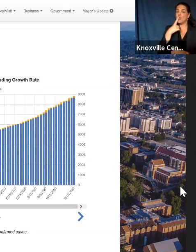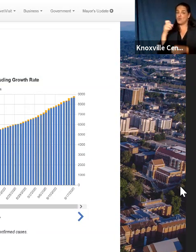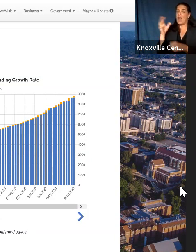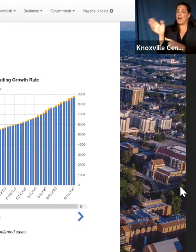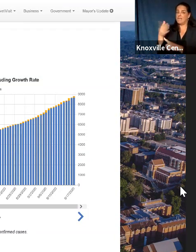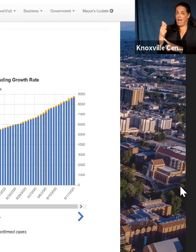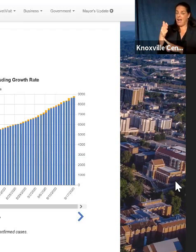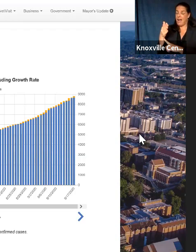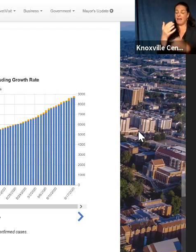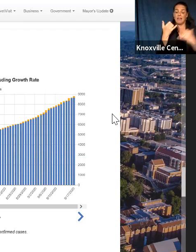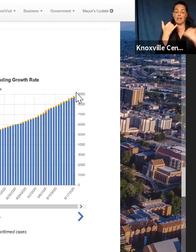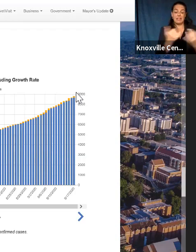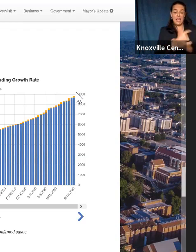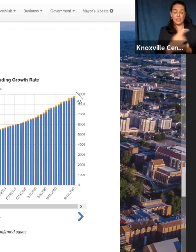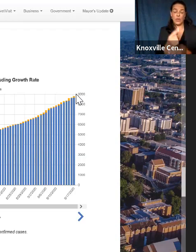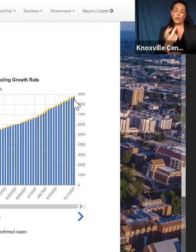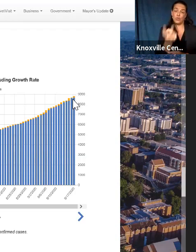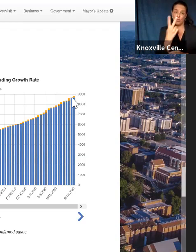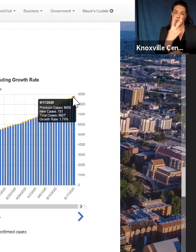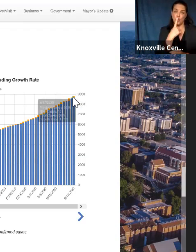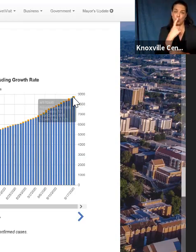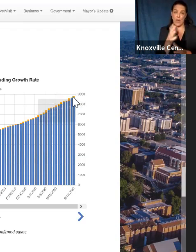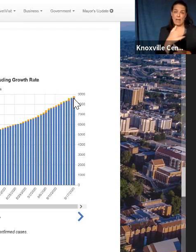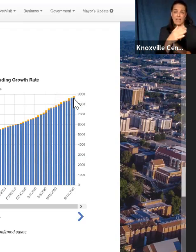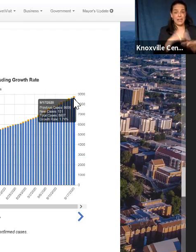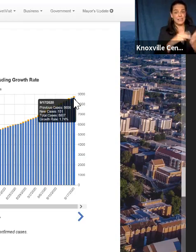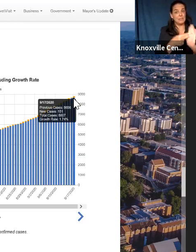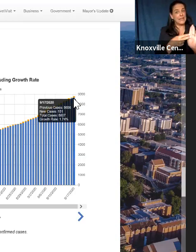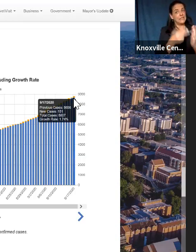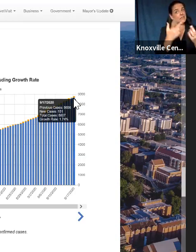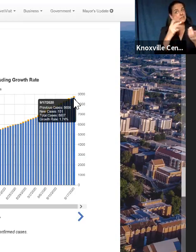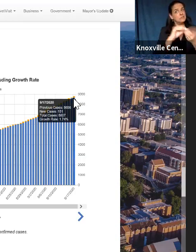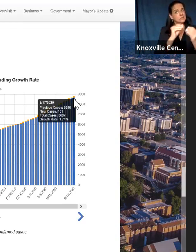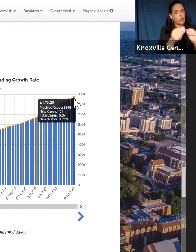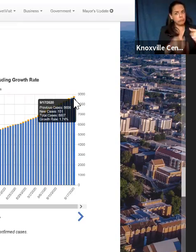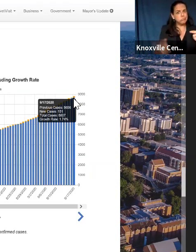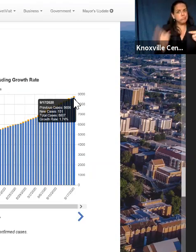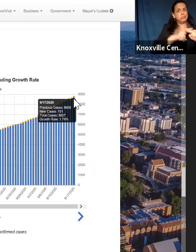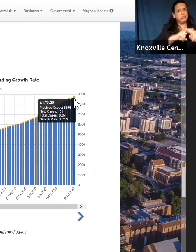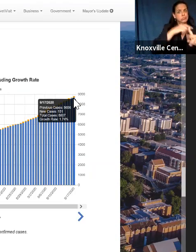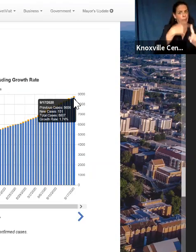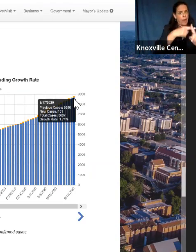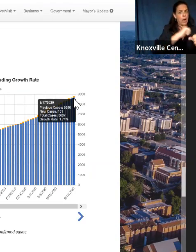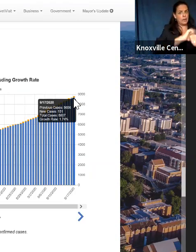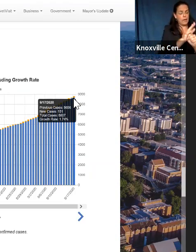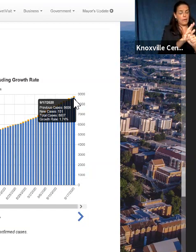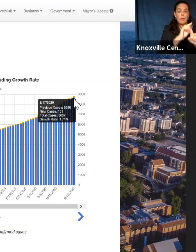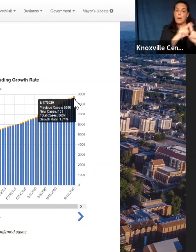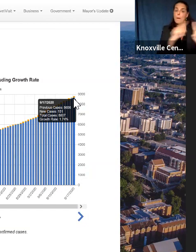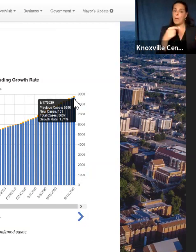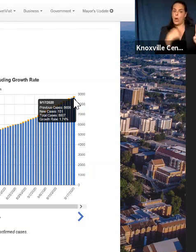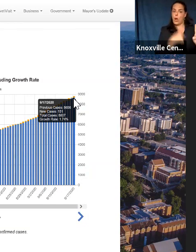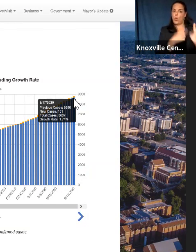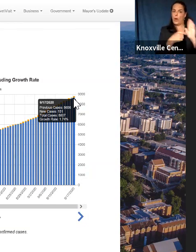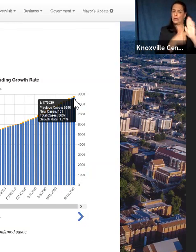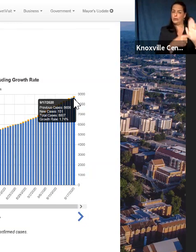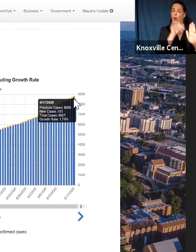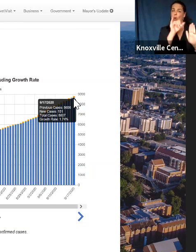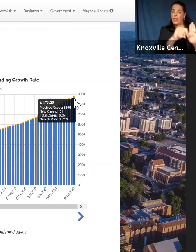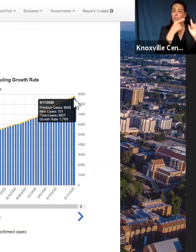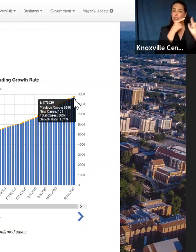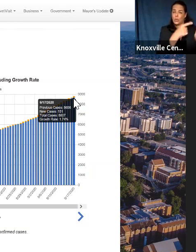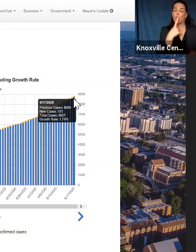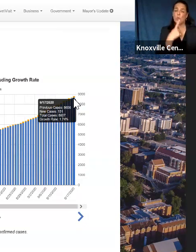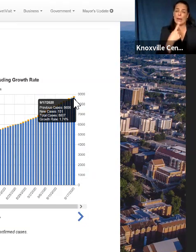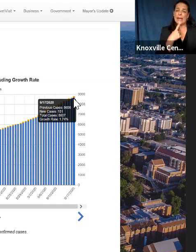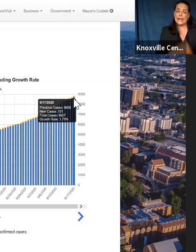indicates a statistically significant increase in cases, but because of this, we are representing this benchmark as red.